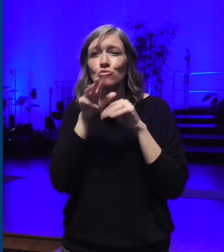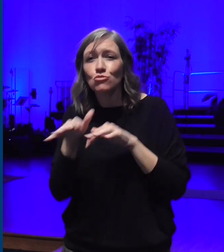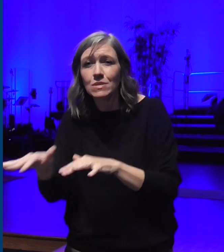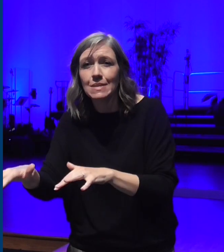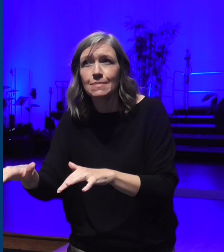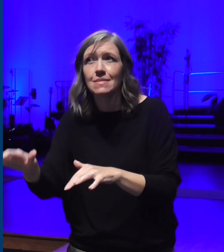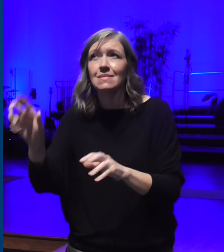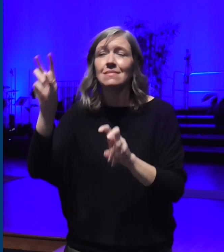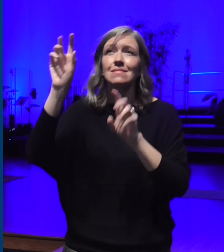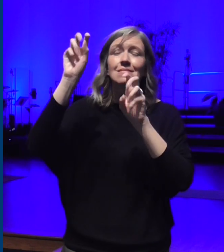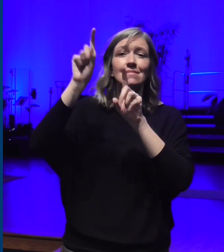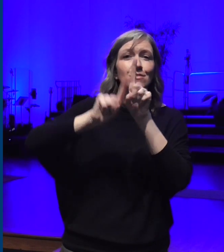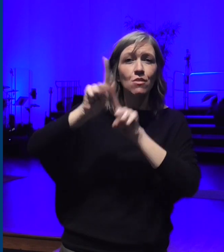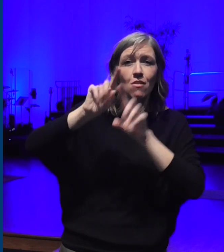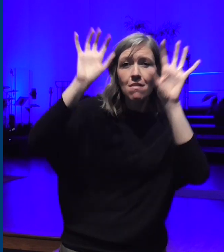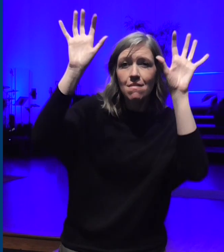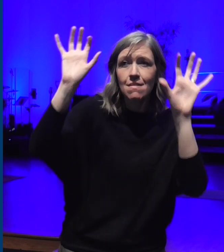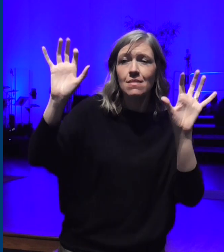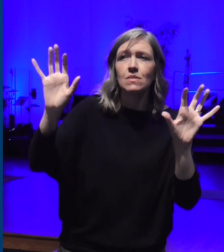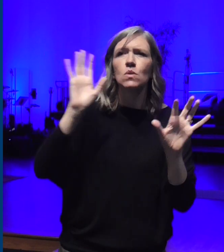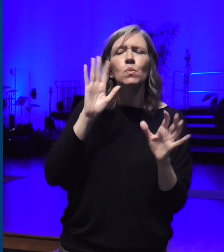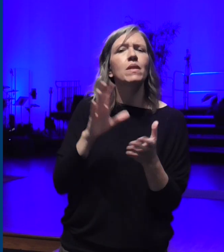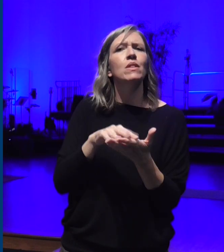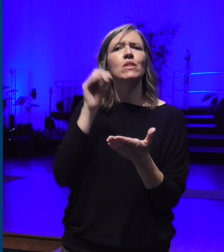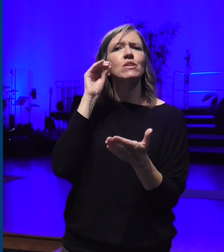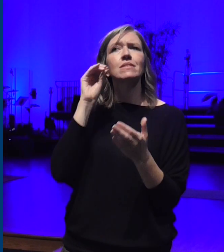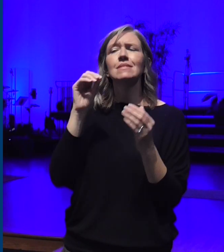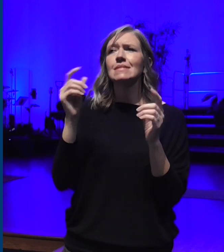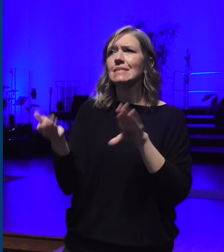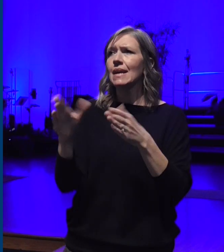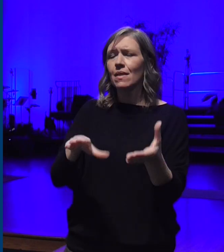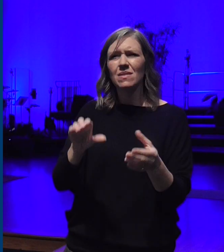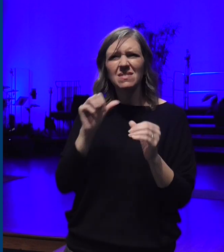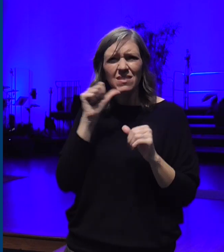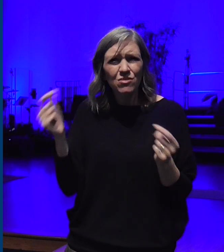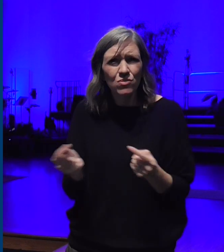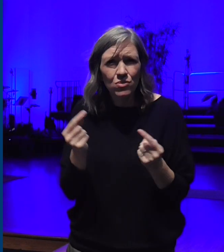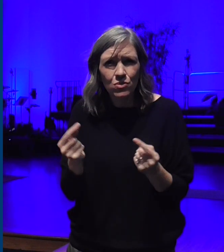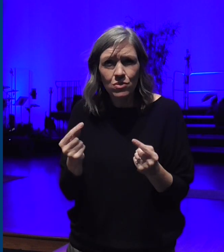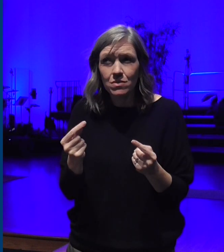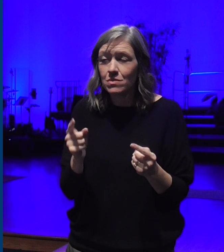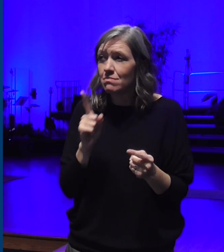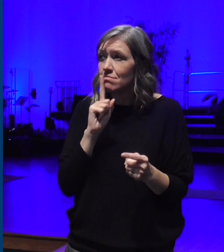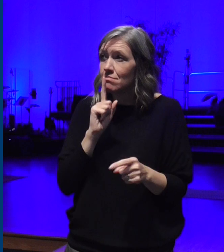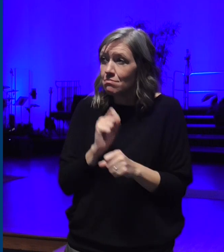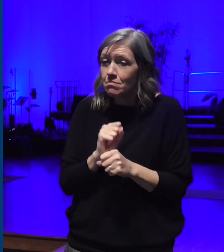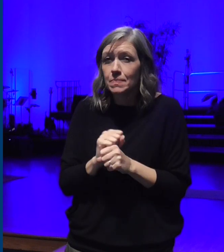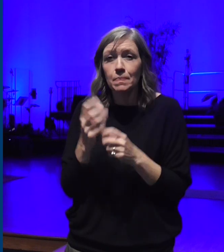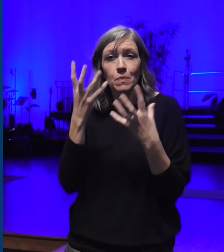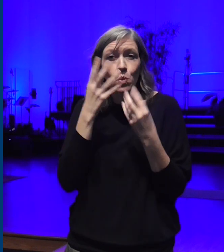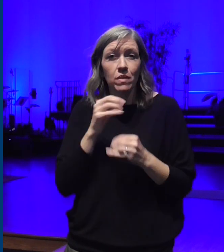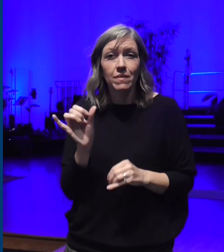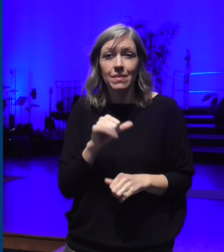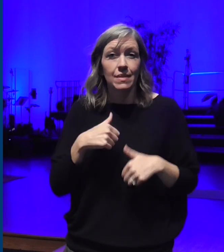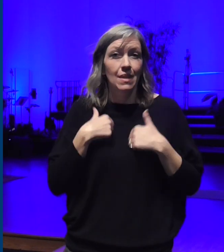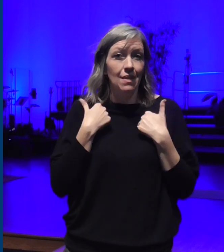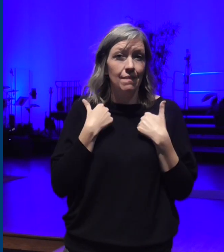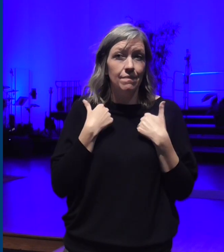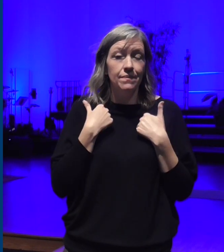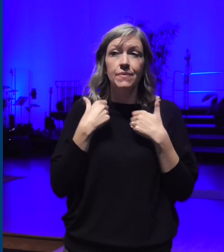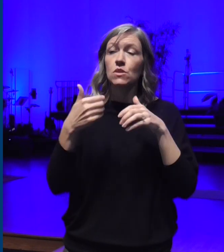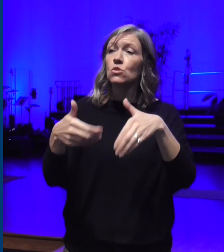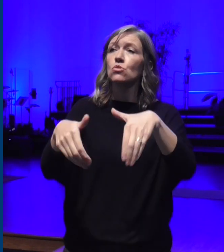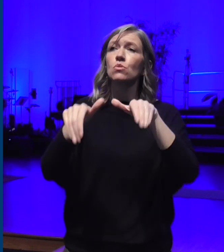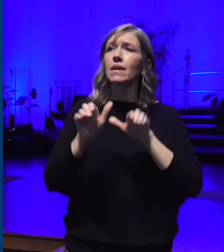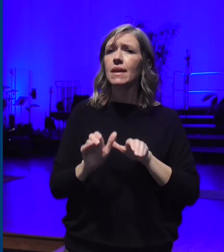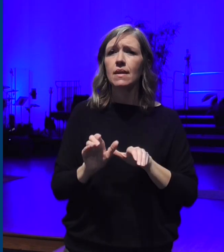blessed star. And they will learn that death is stingless indeed and as beautiful as life, and that the grave has no